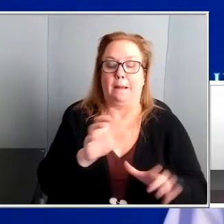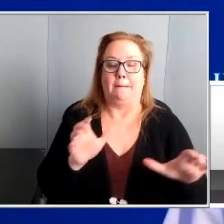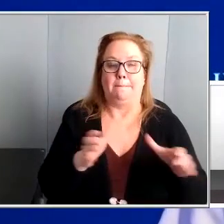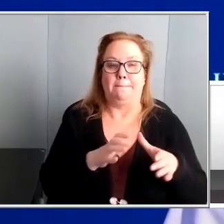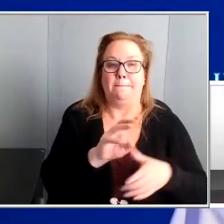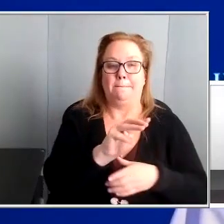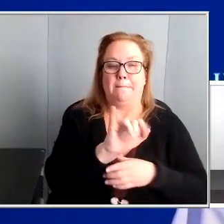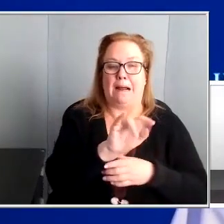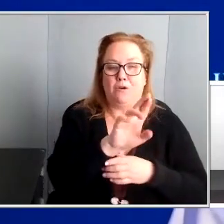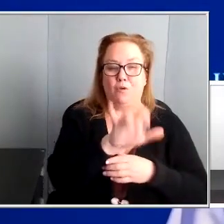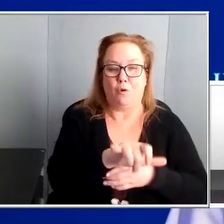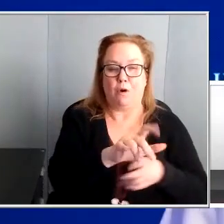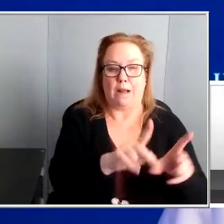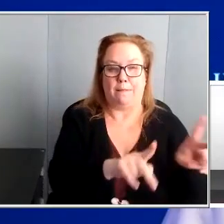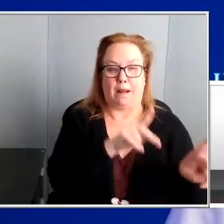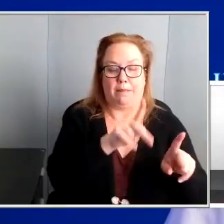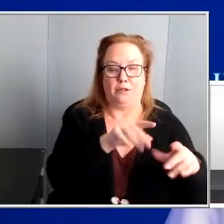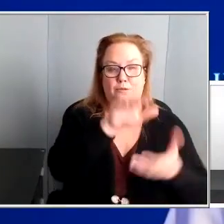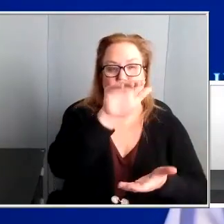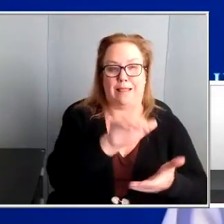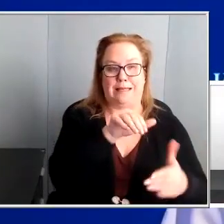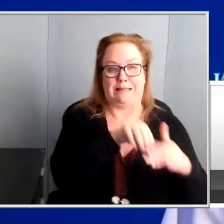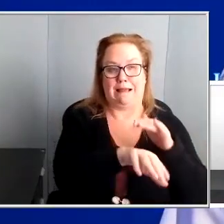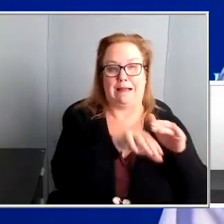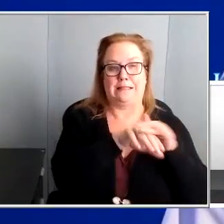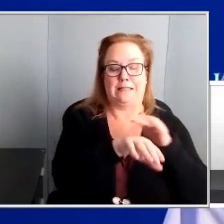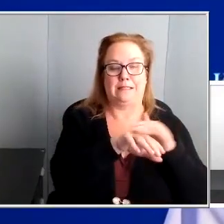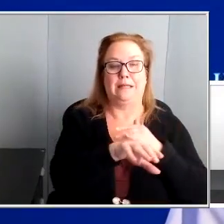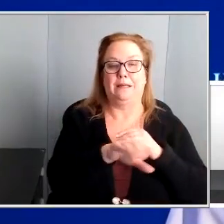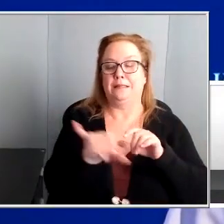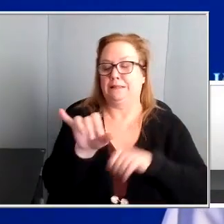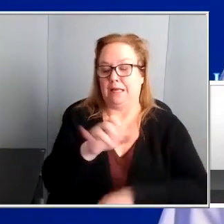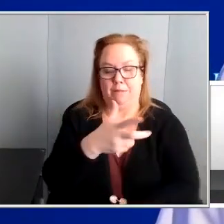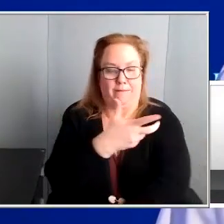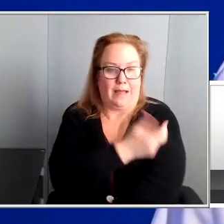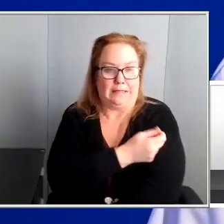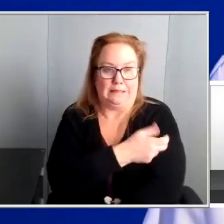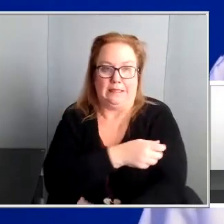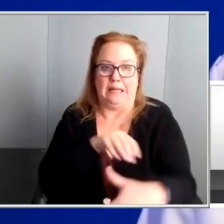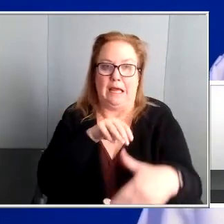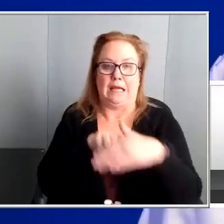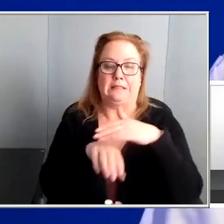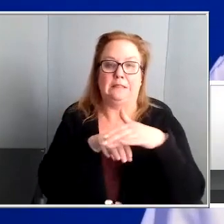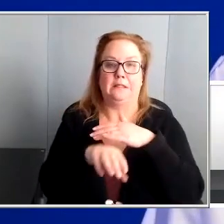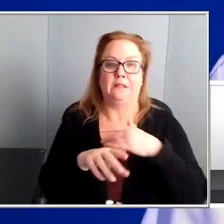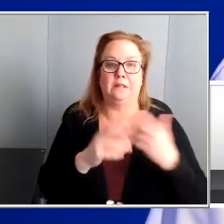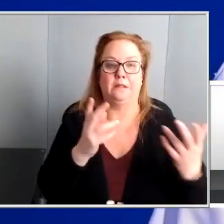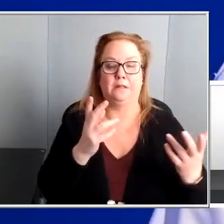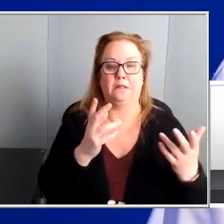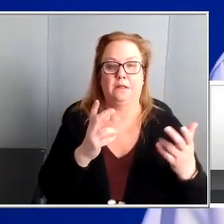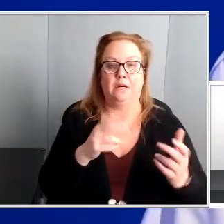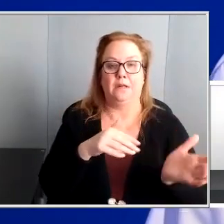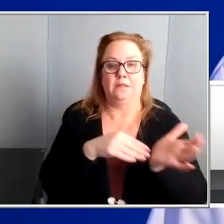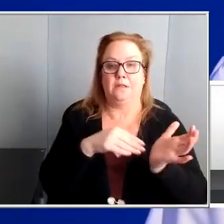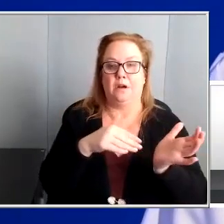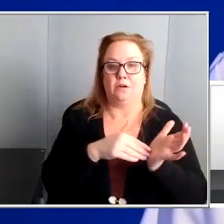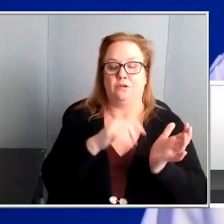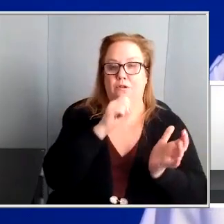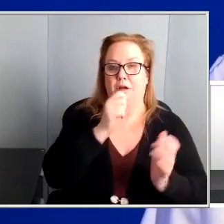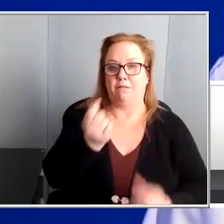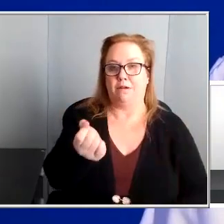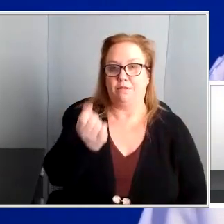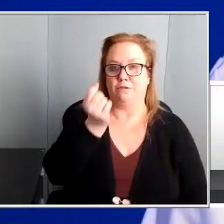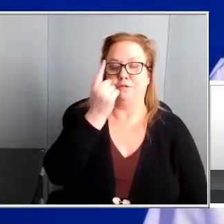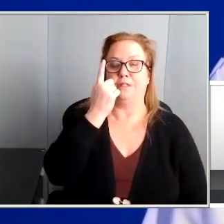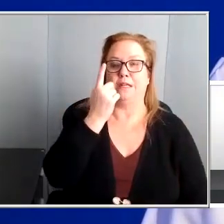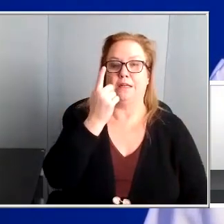populations, especially with less access. Same thing for vaccines. We're seeing this here. Overall, I think maybe physicians aren't really understanding